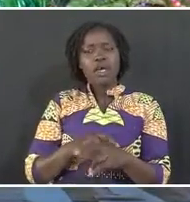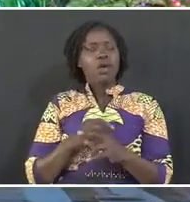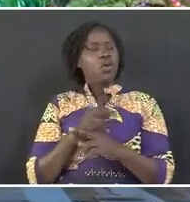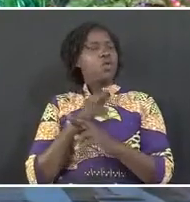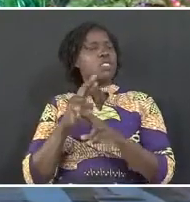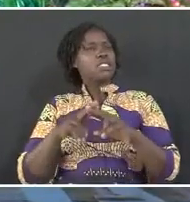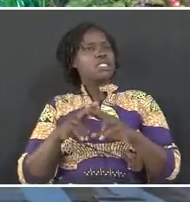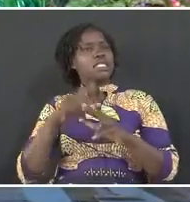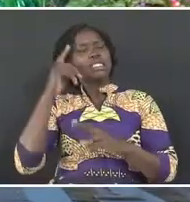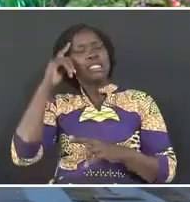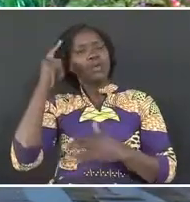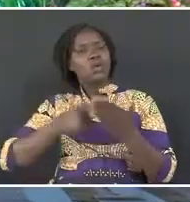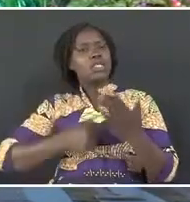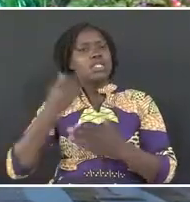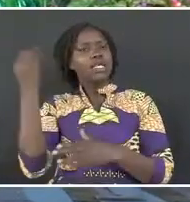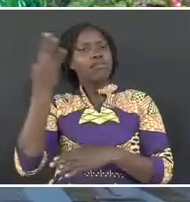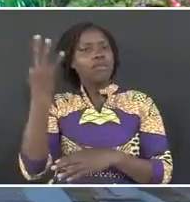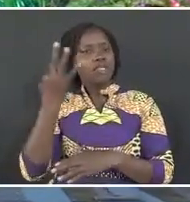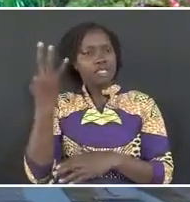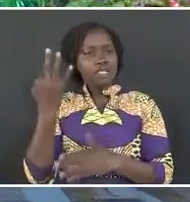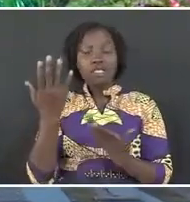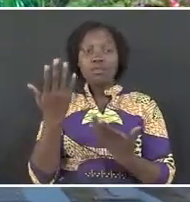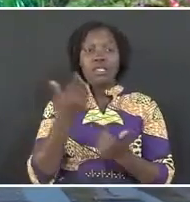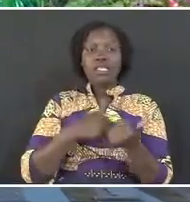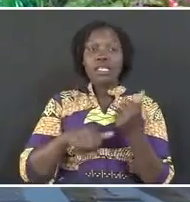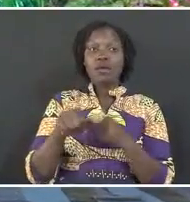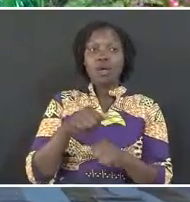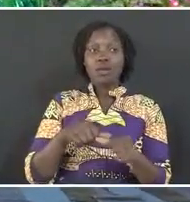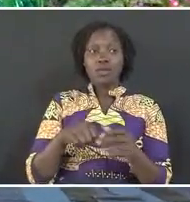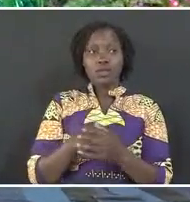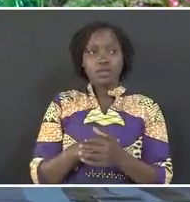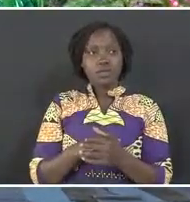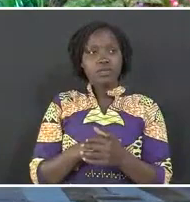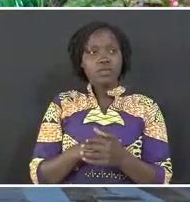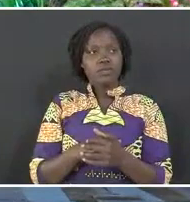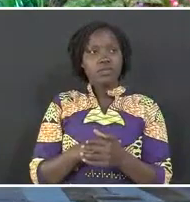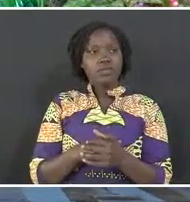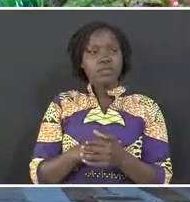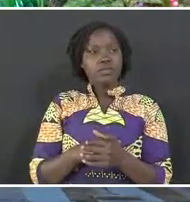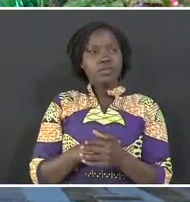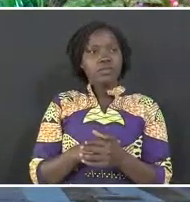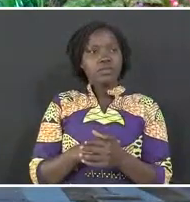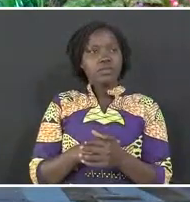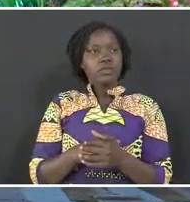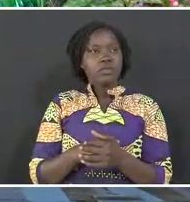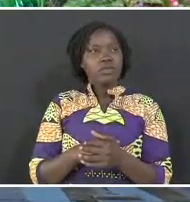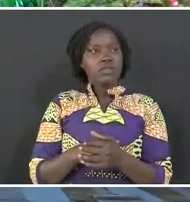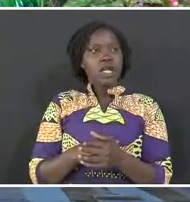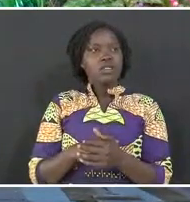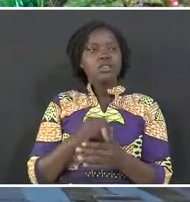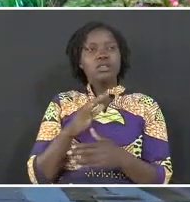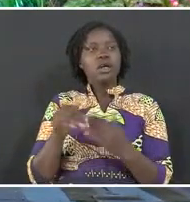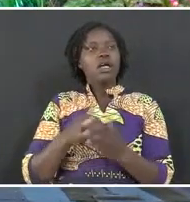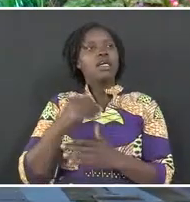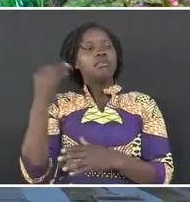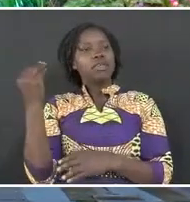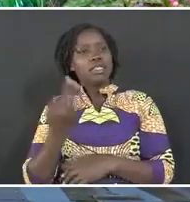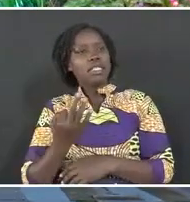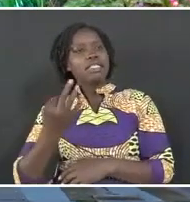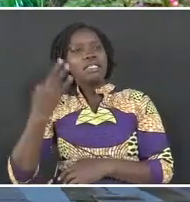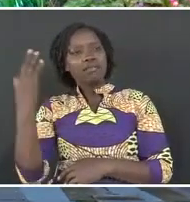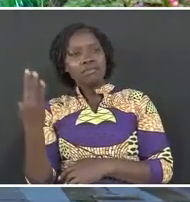think what evangelism is about. We may talk, evangelize,